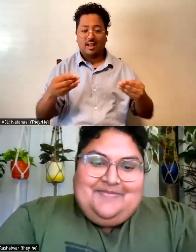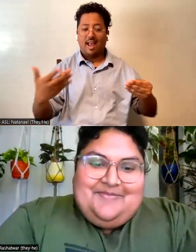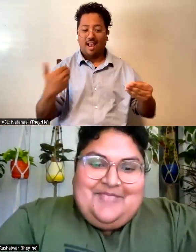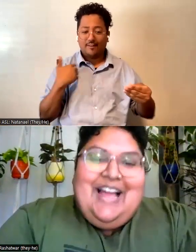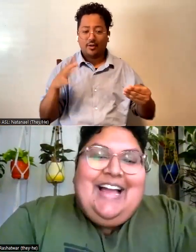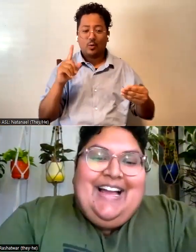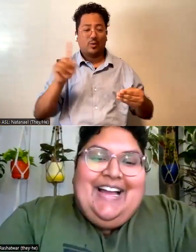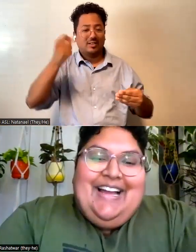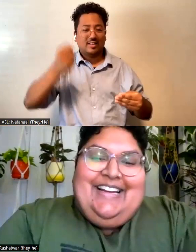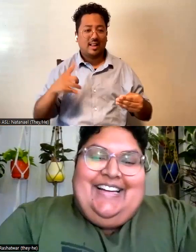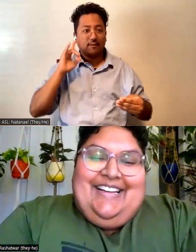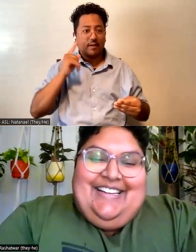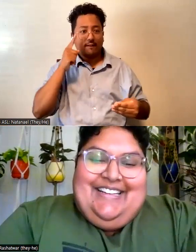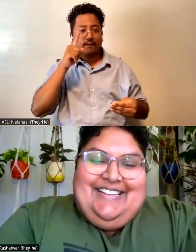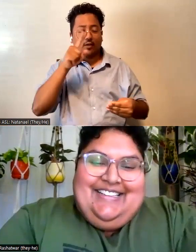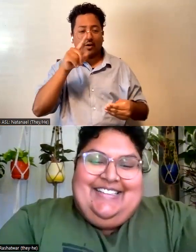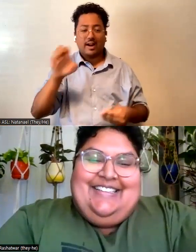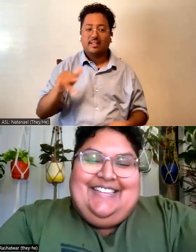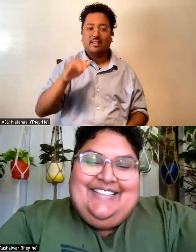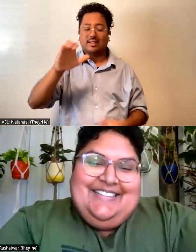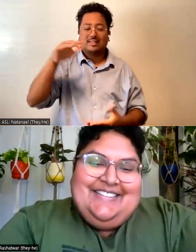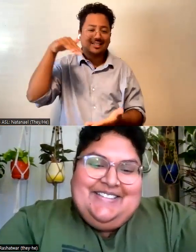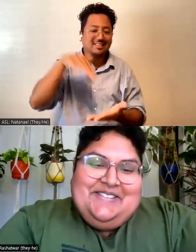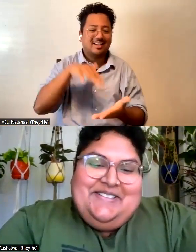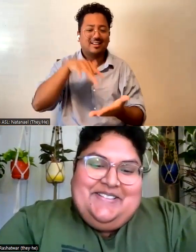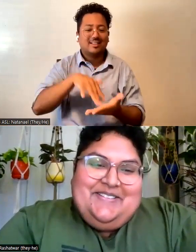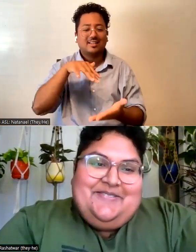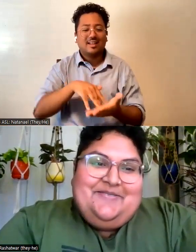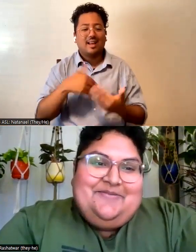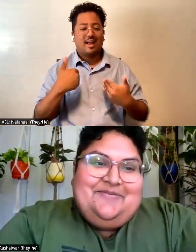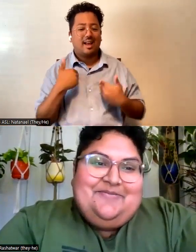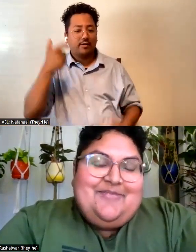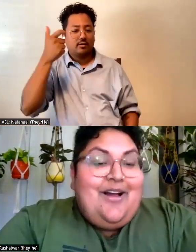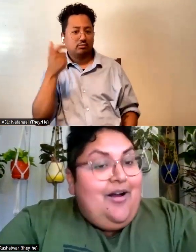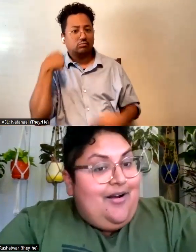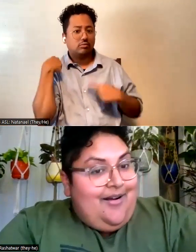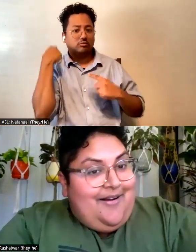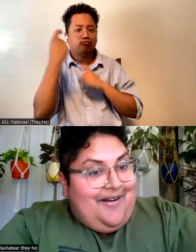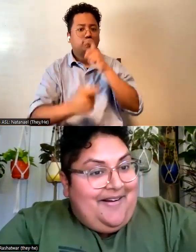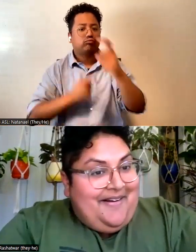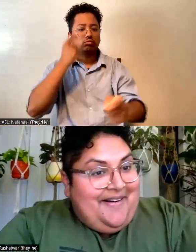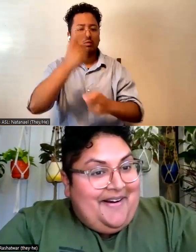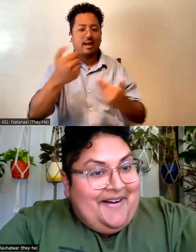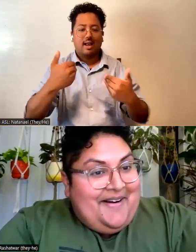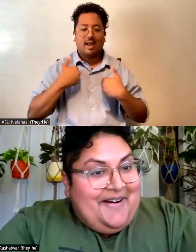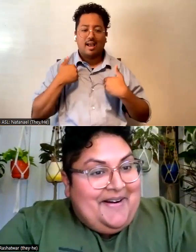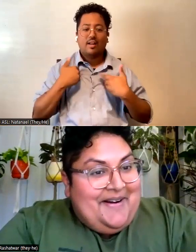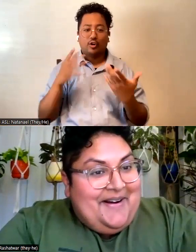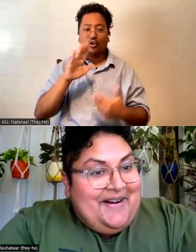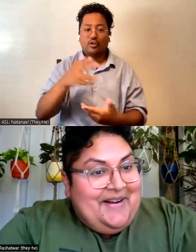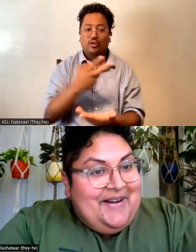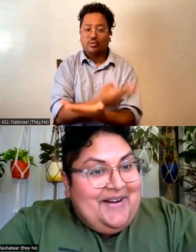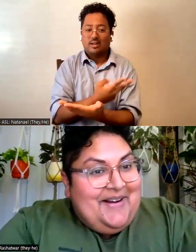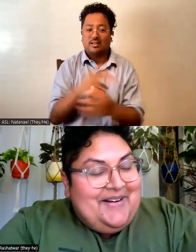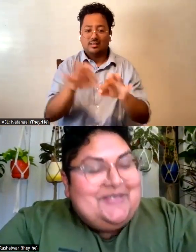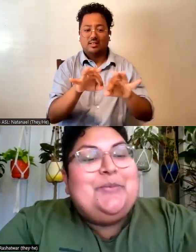Southern California. She is a recipient of the Wallis Annenberg Endowed Fellowship and has earned a graduate certificate in Gender and